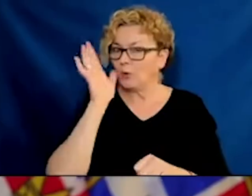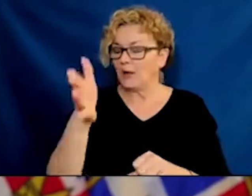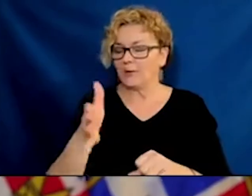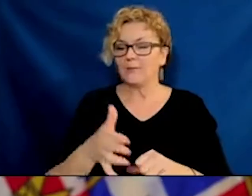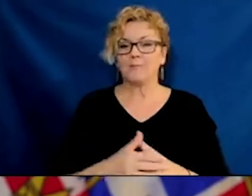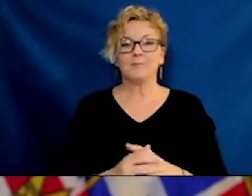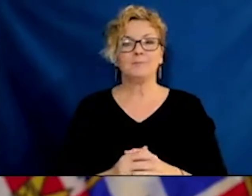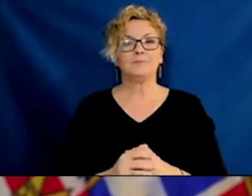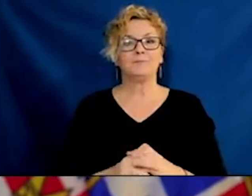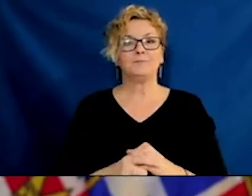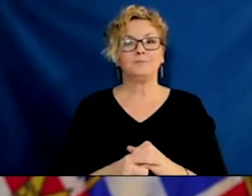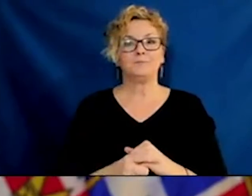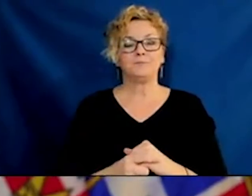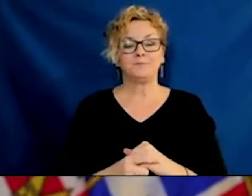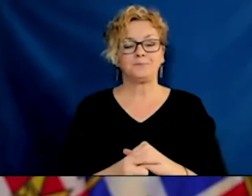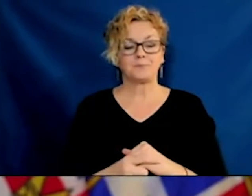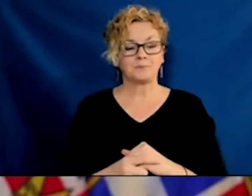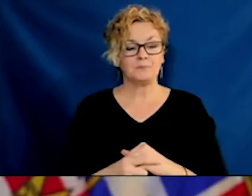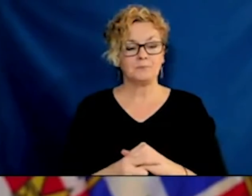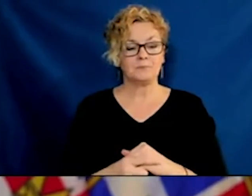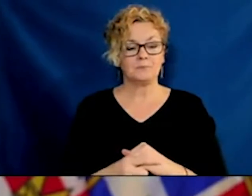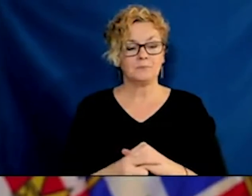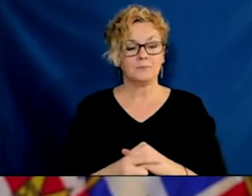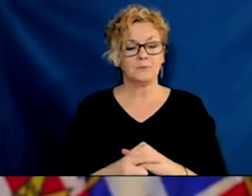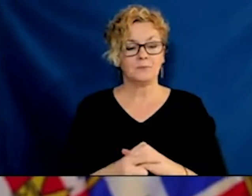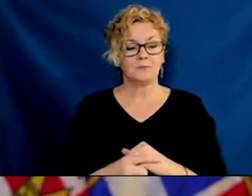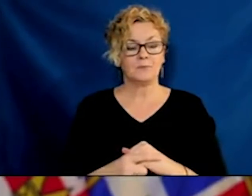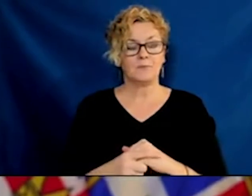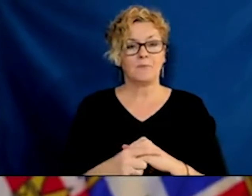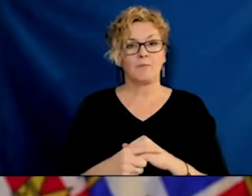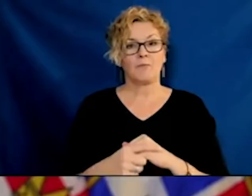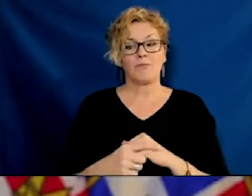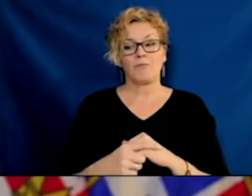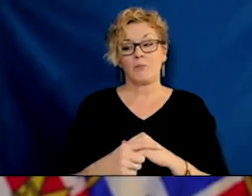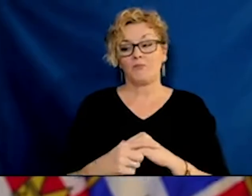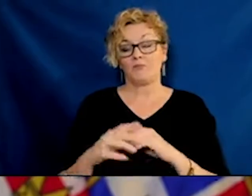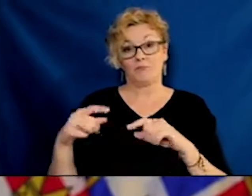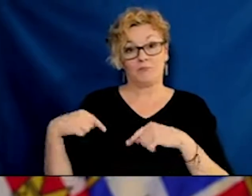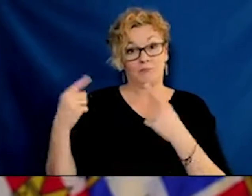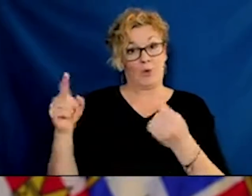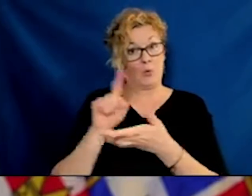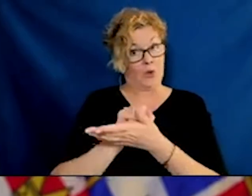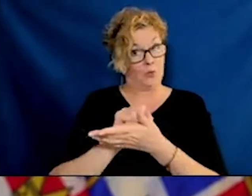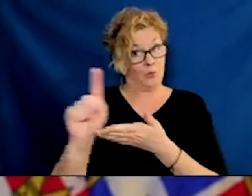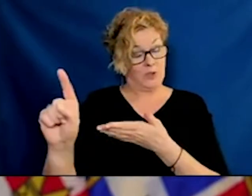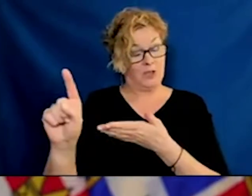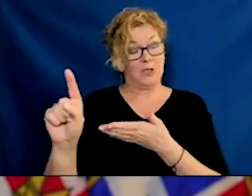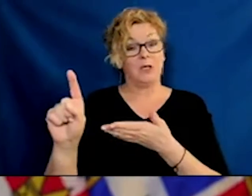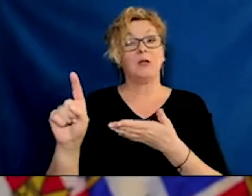In the past week, we have delivered